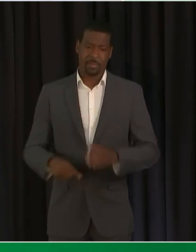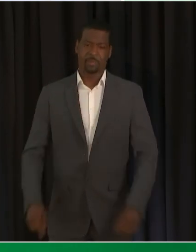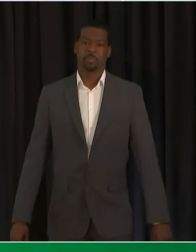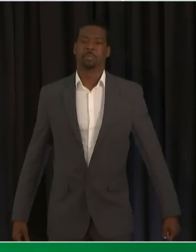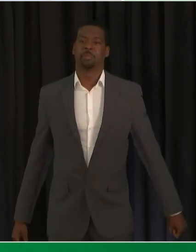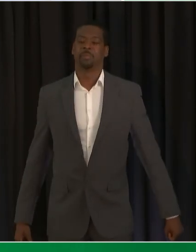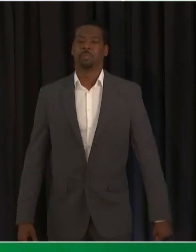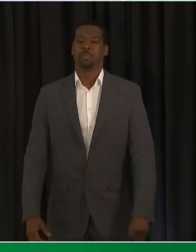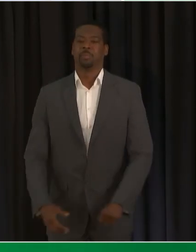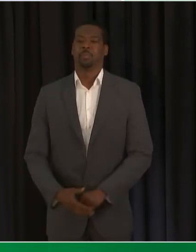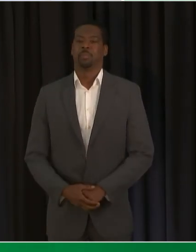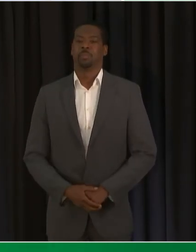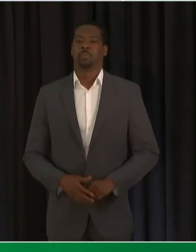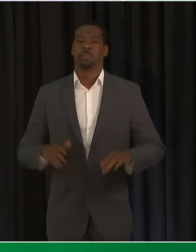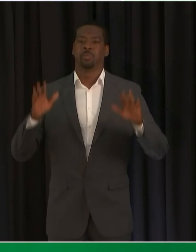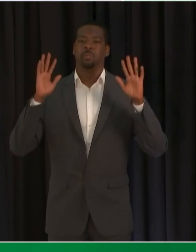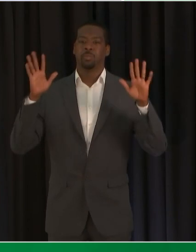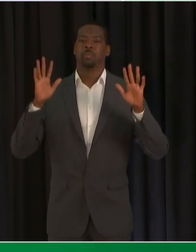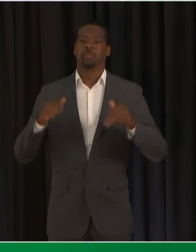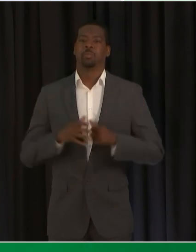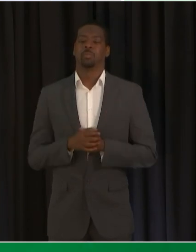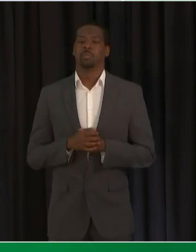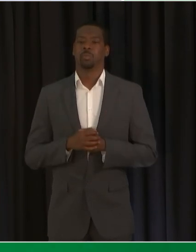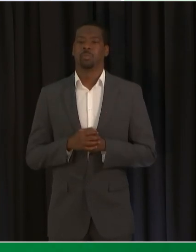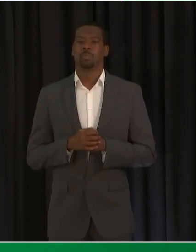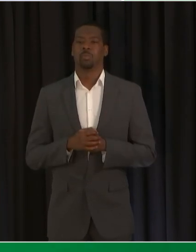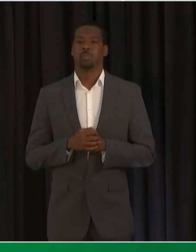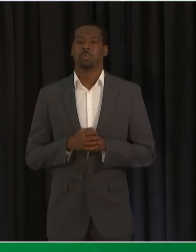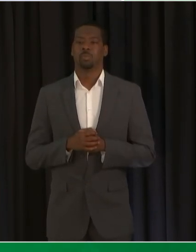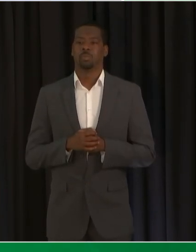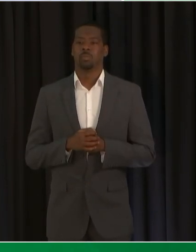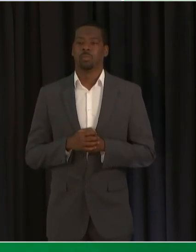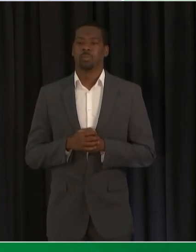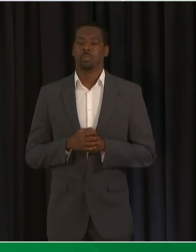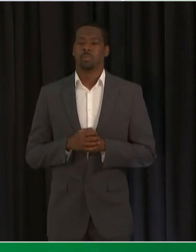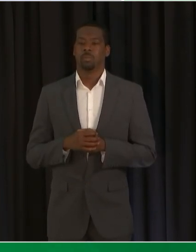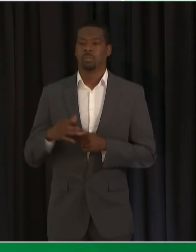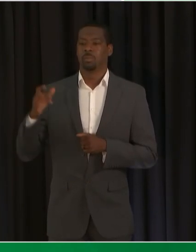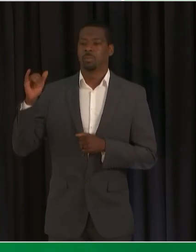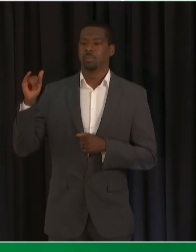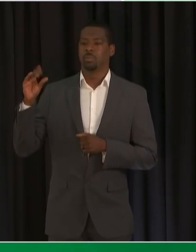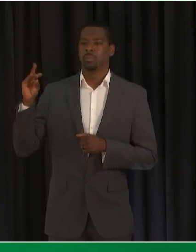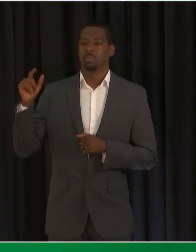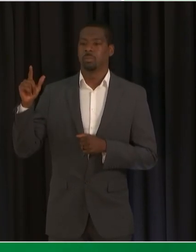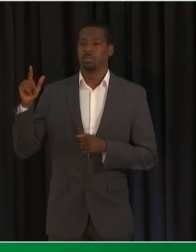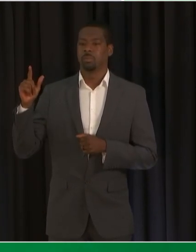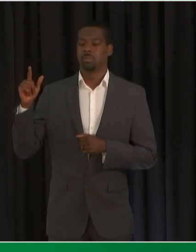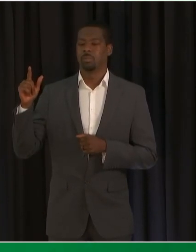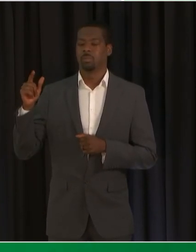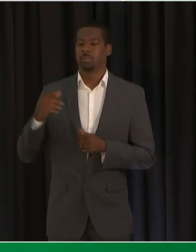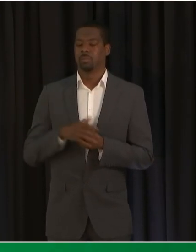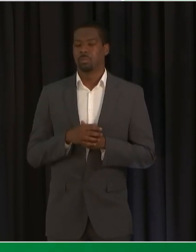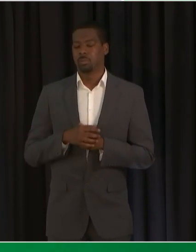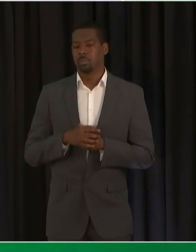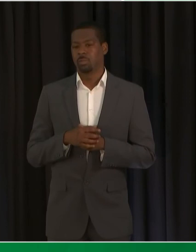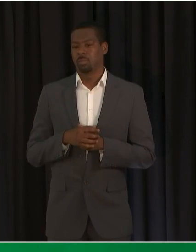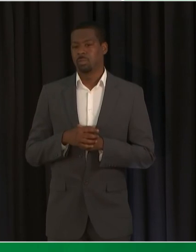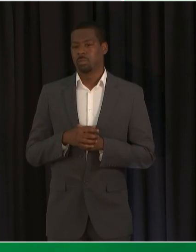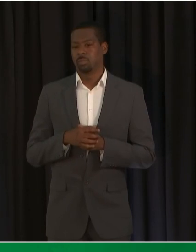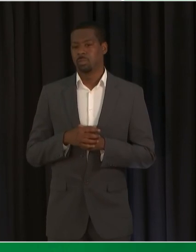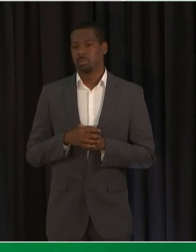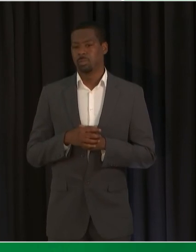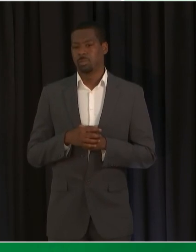okay. Fantastic. So another question. So EIDL, this is from Sanford, who asked on